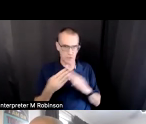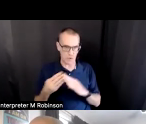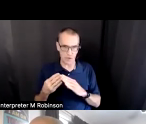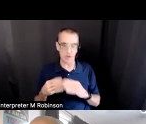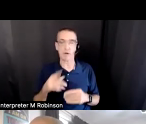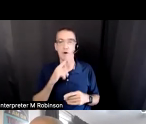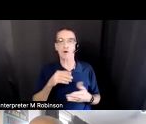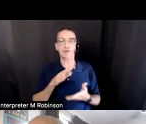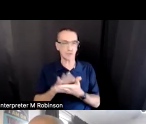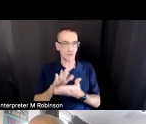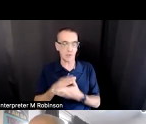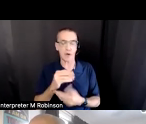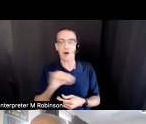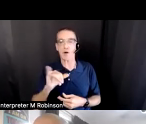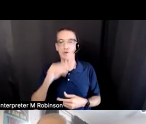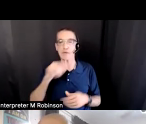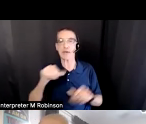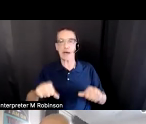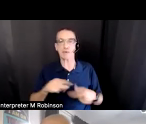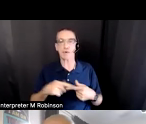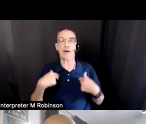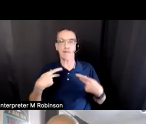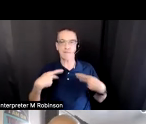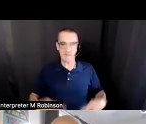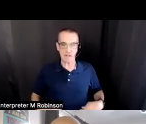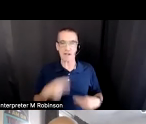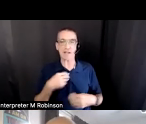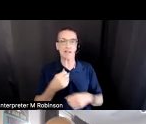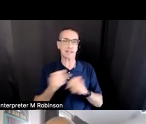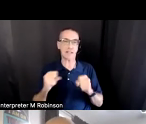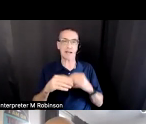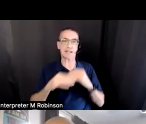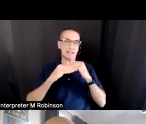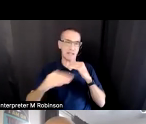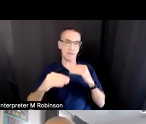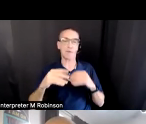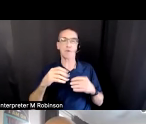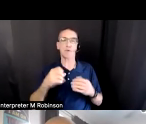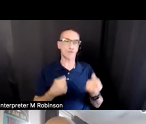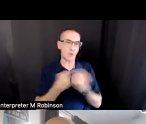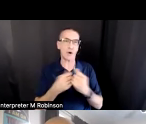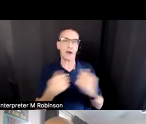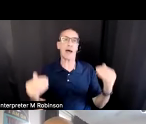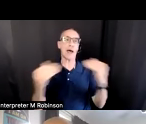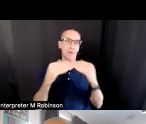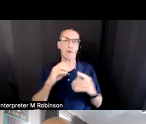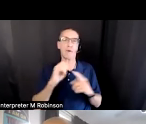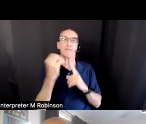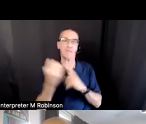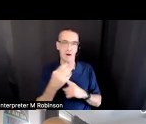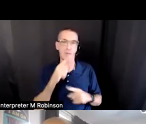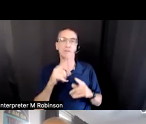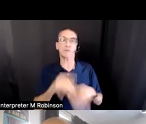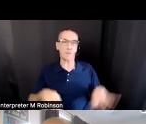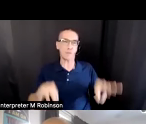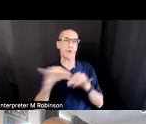or school, and also being able to have physically safe, stable, and supportive, equitable environments are important as well